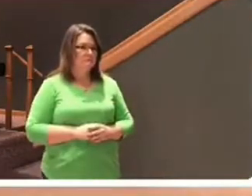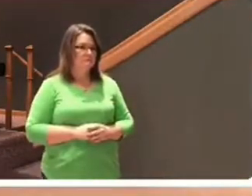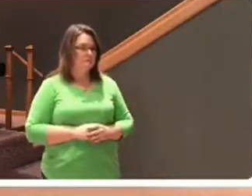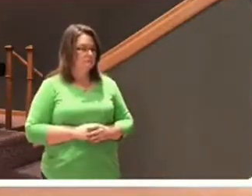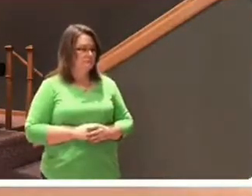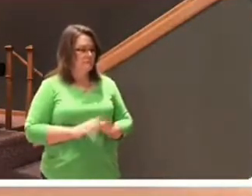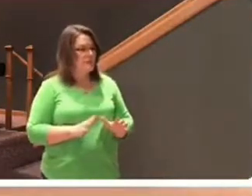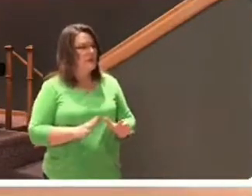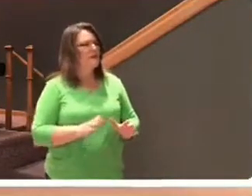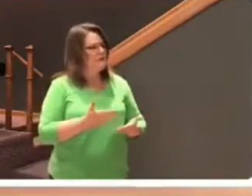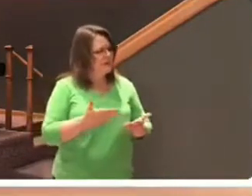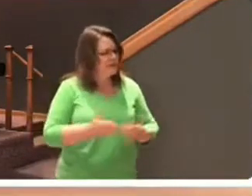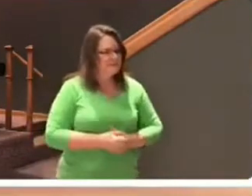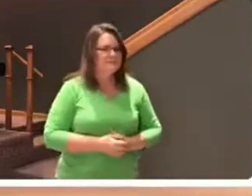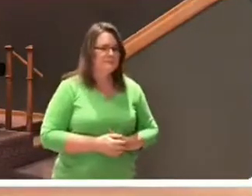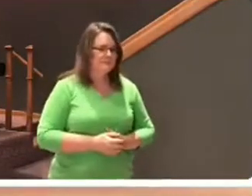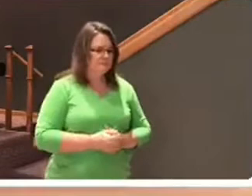So here's the thing.